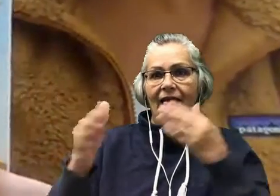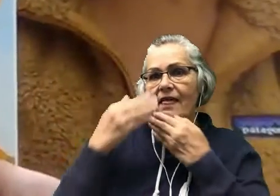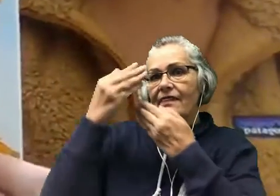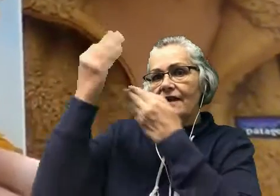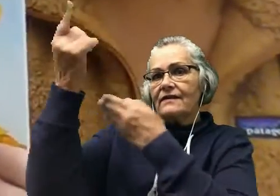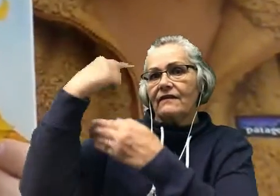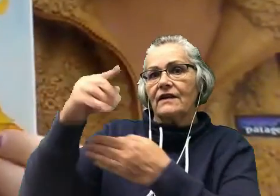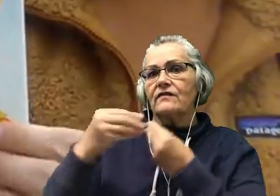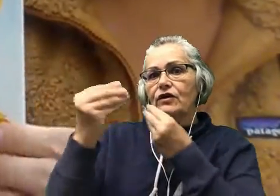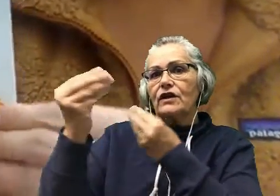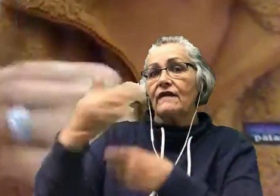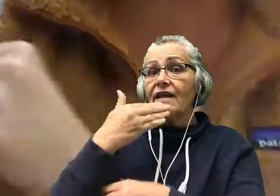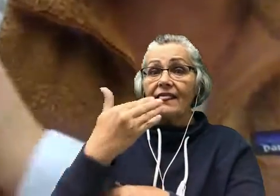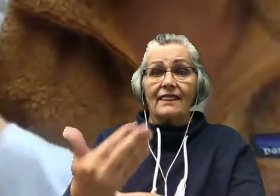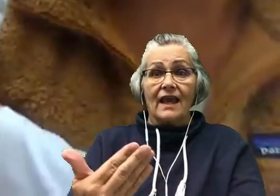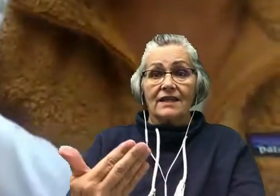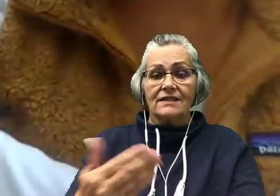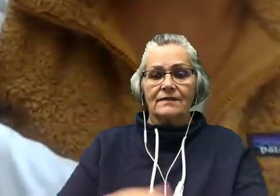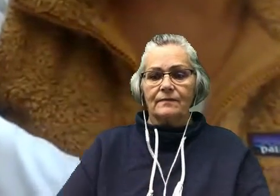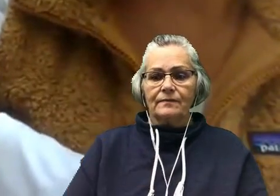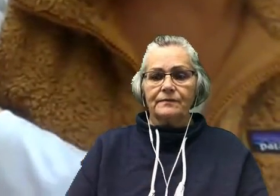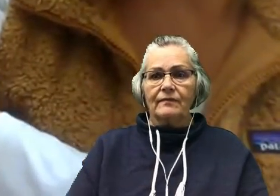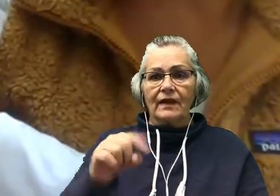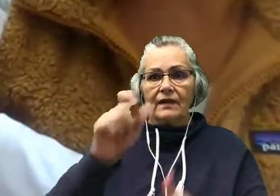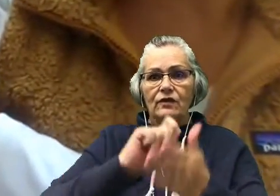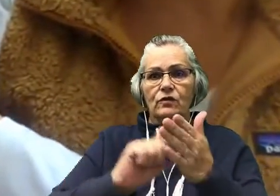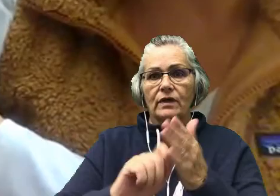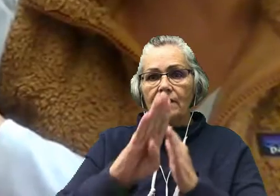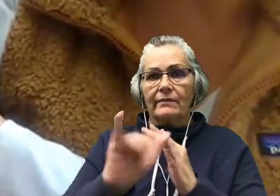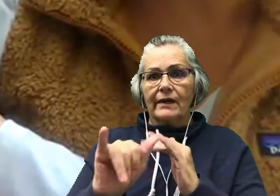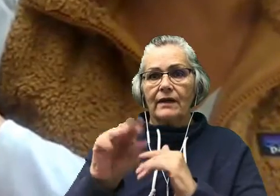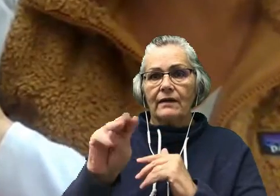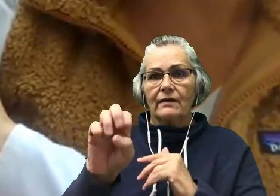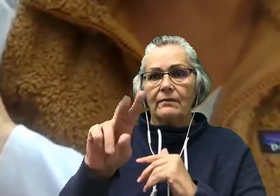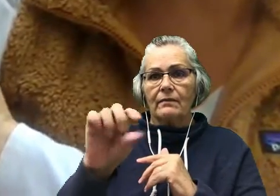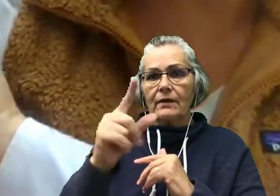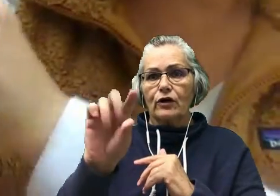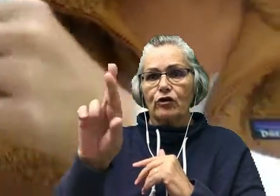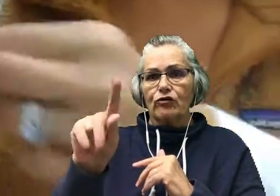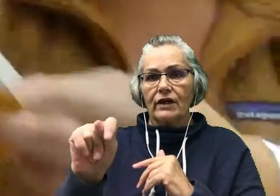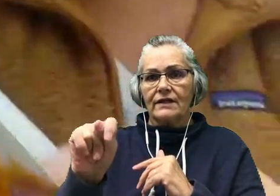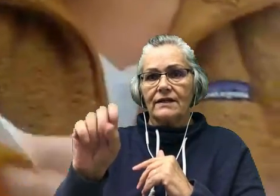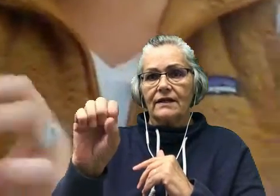Thanksgiving is for giving thanks. This is written by Margaret Sutherland.